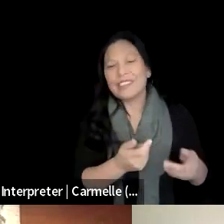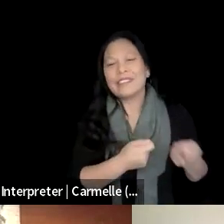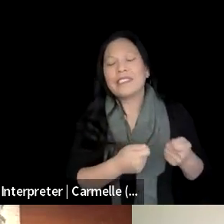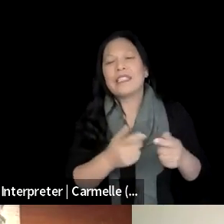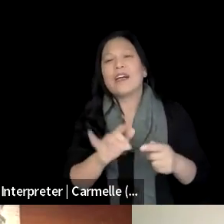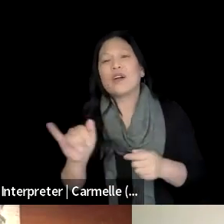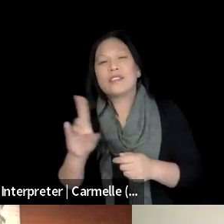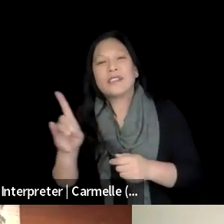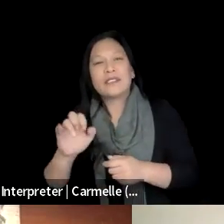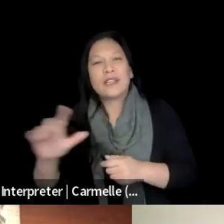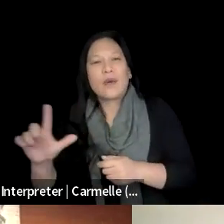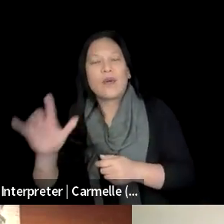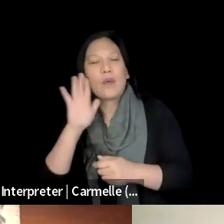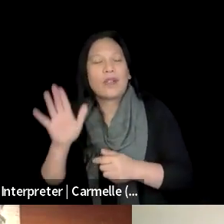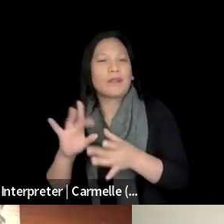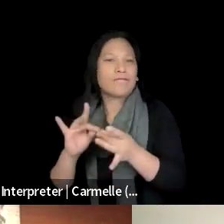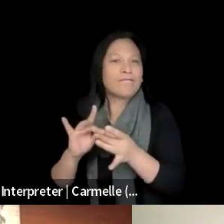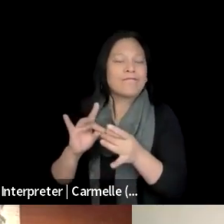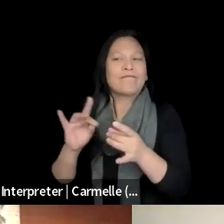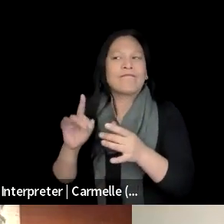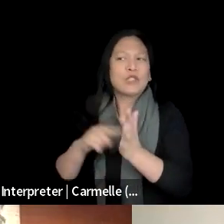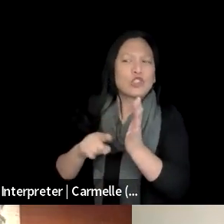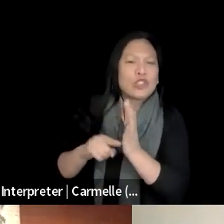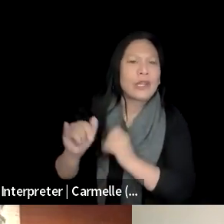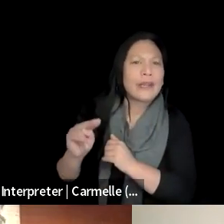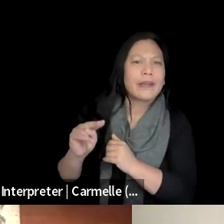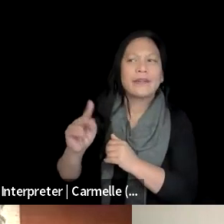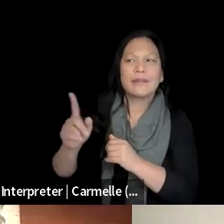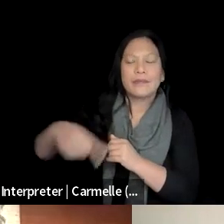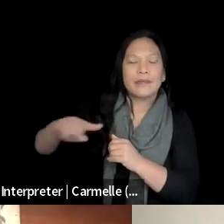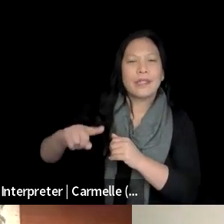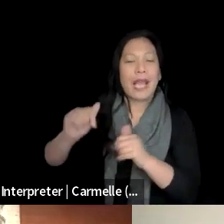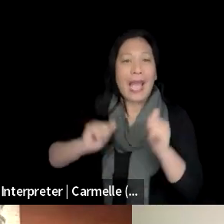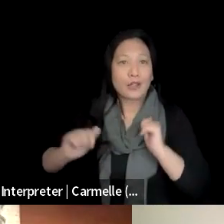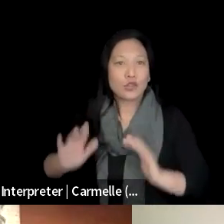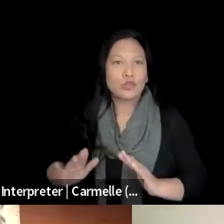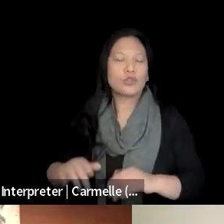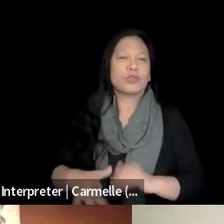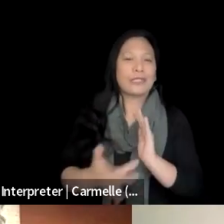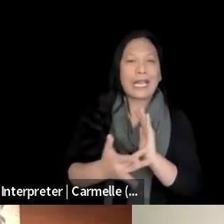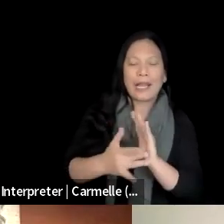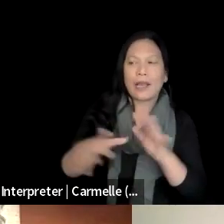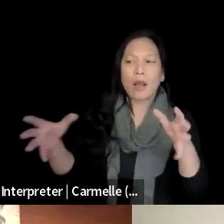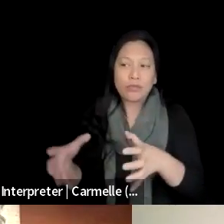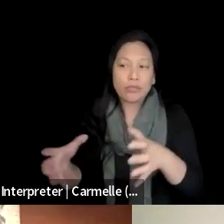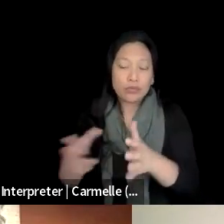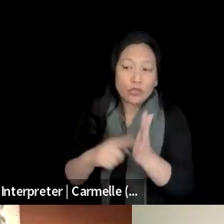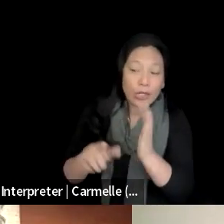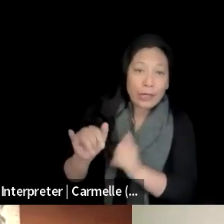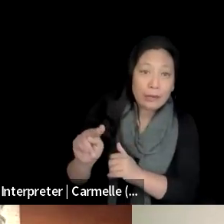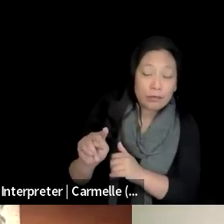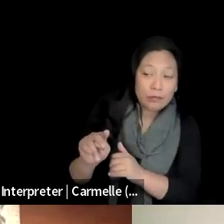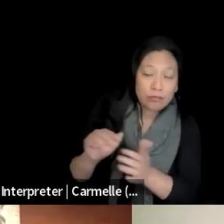check in with his ensemble of performers and stage management as they move into the new room and check in to see